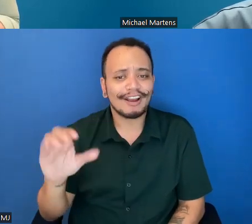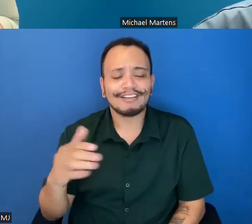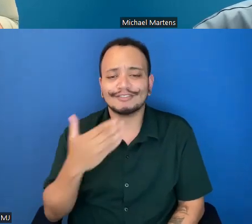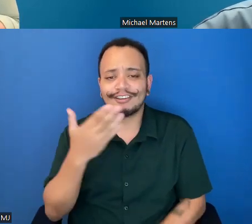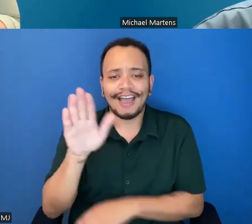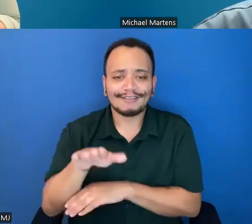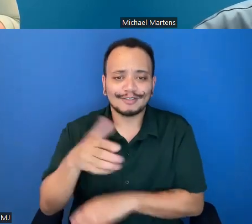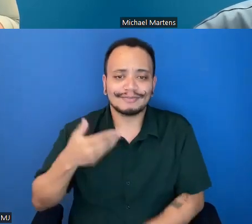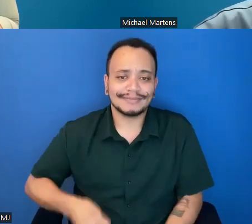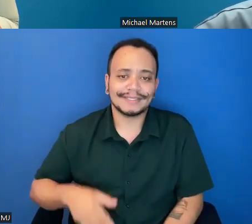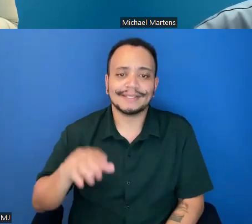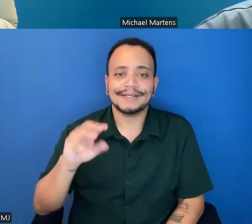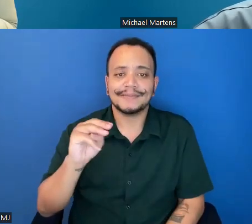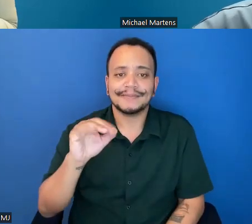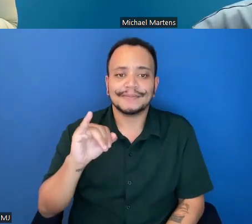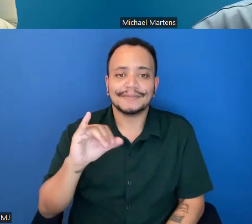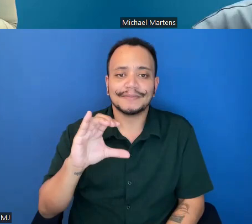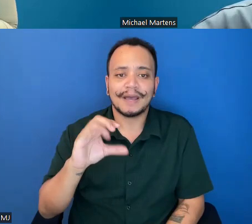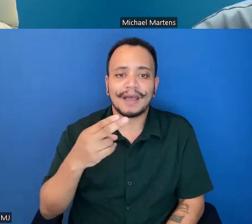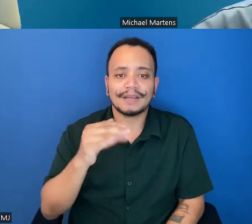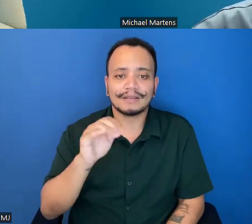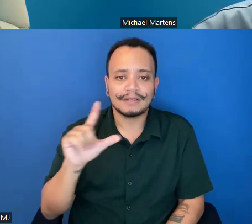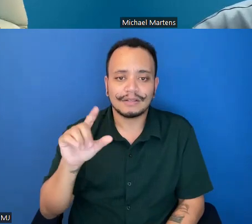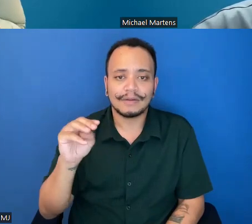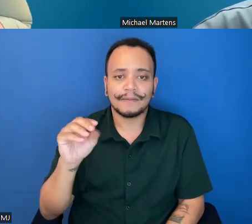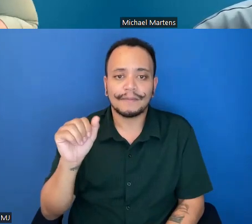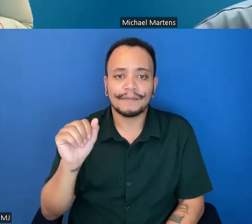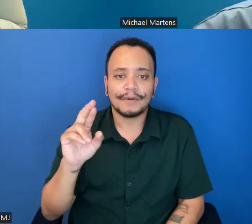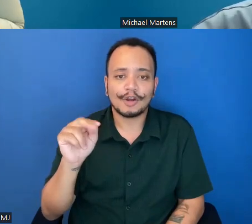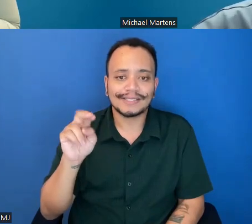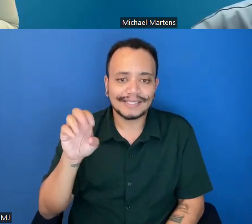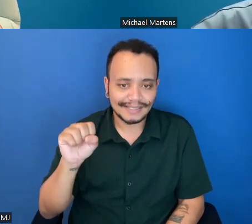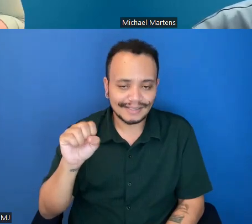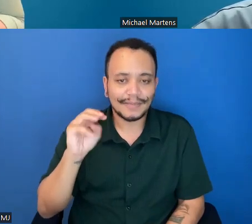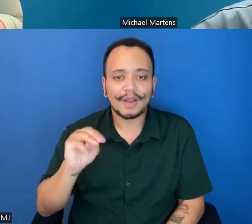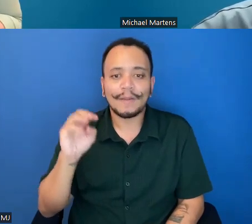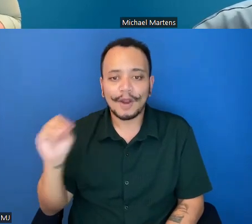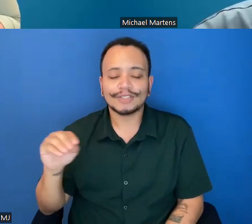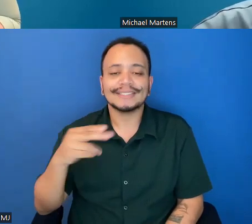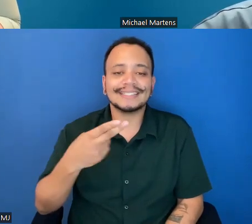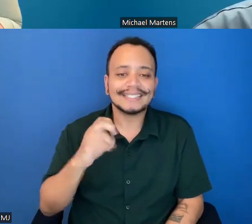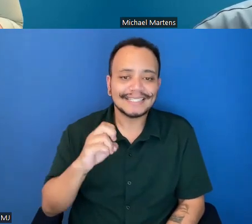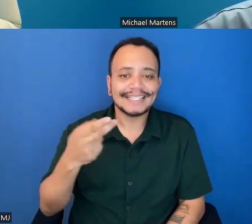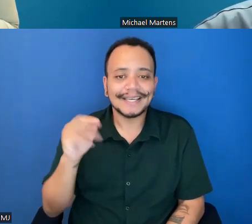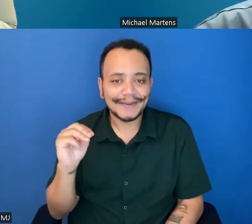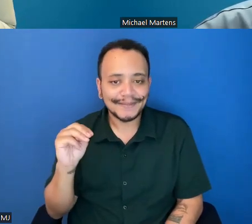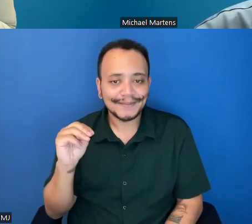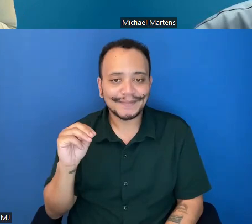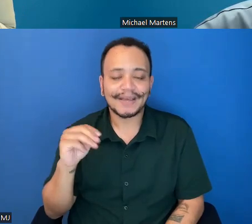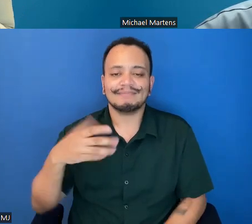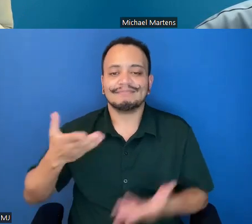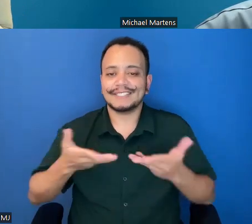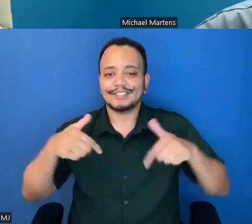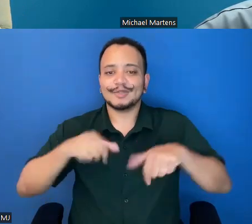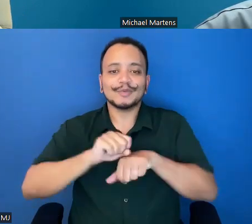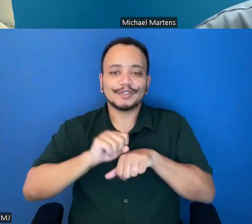My name is Michael Martins, pronouns he, him, and I'm the HR manager here at the